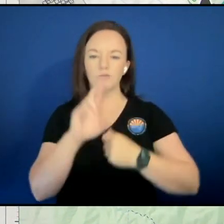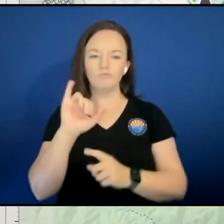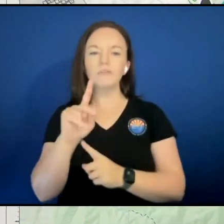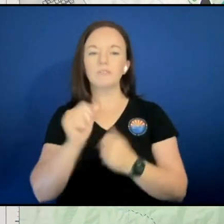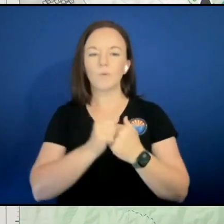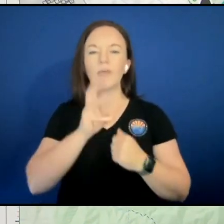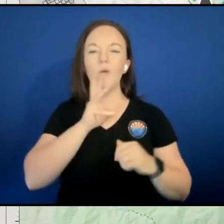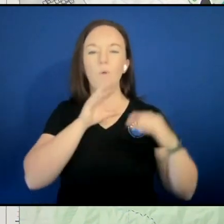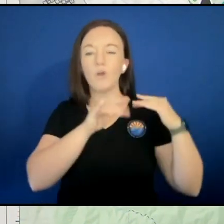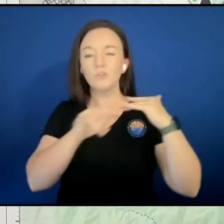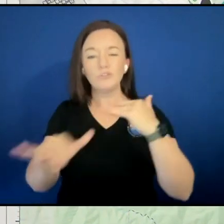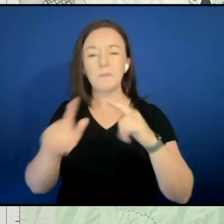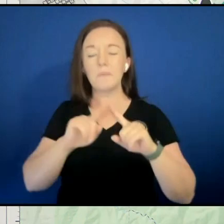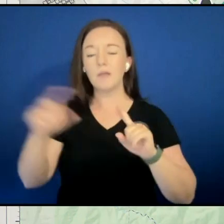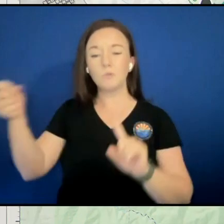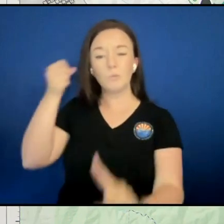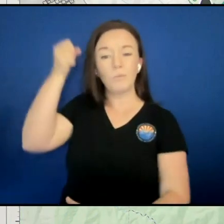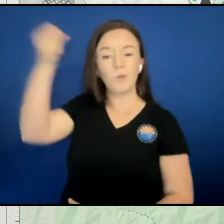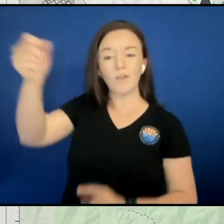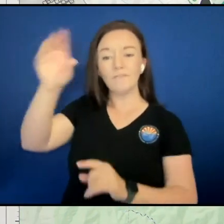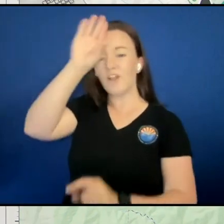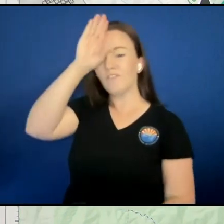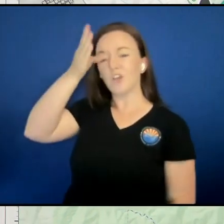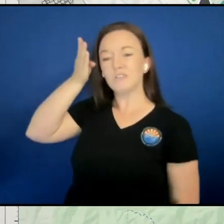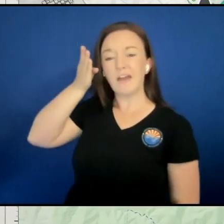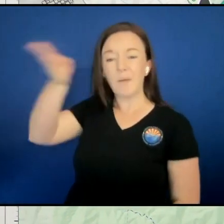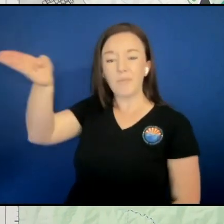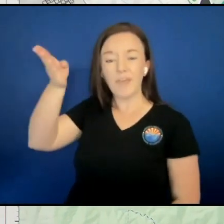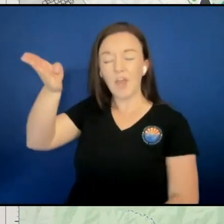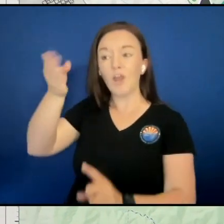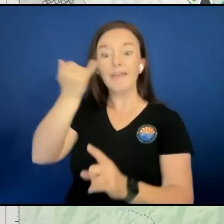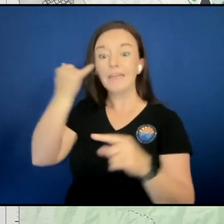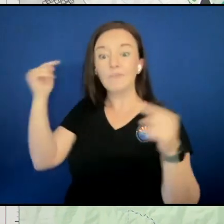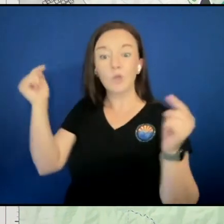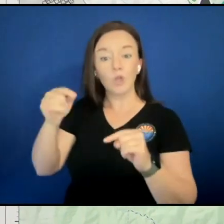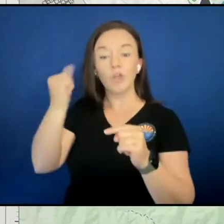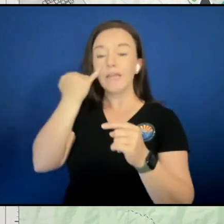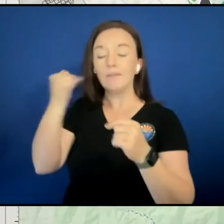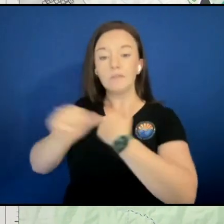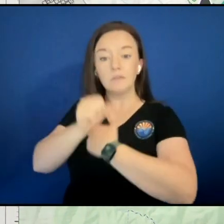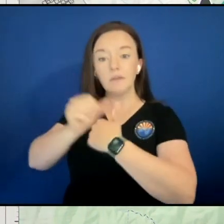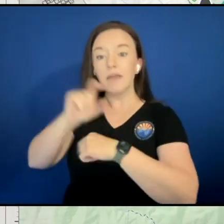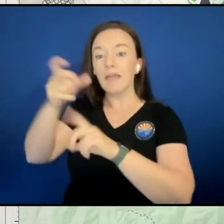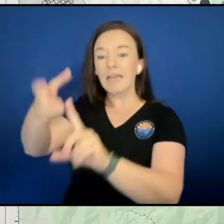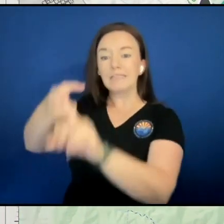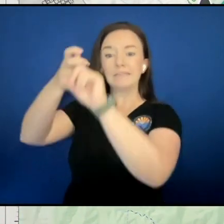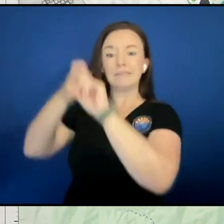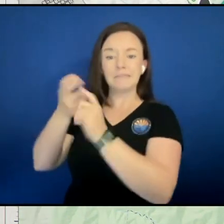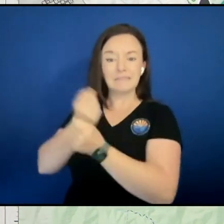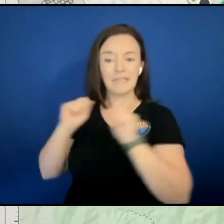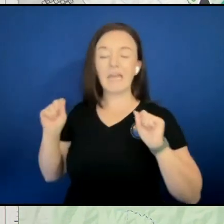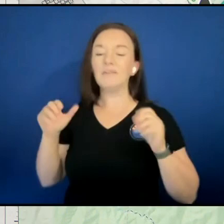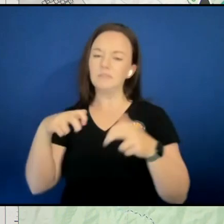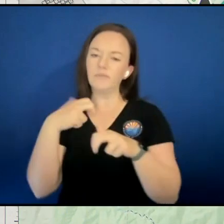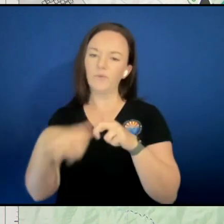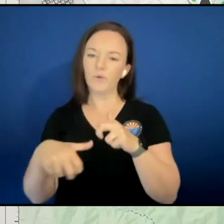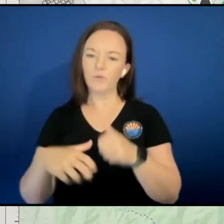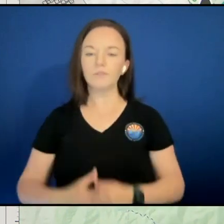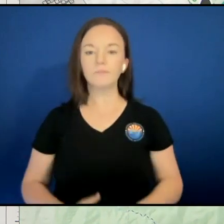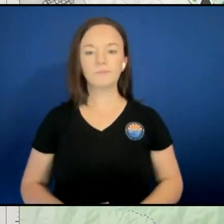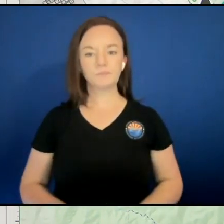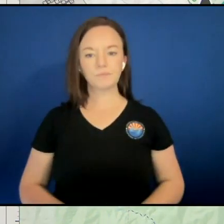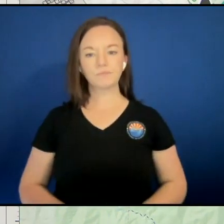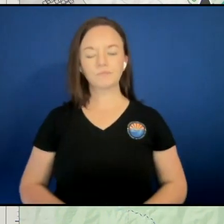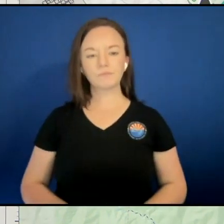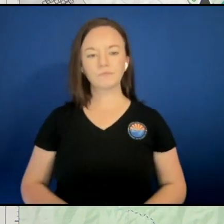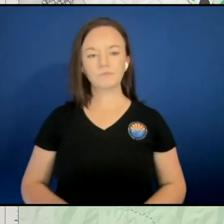insert firefighters up in the high country. Very difficult to extract them with our values up in there. So with